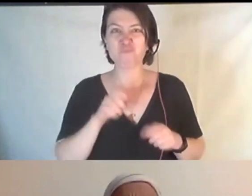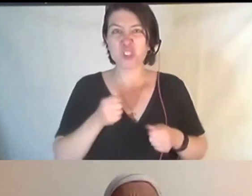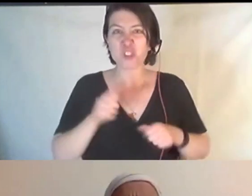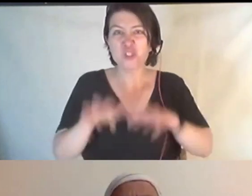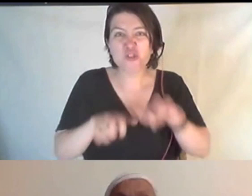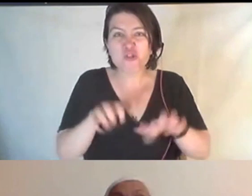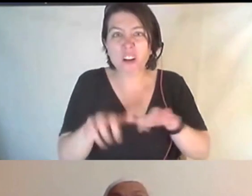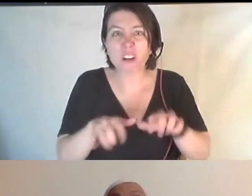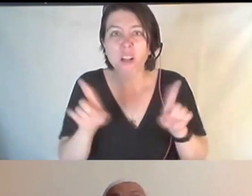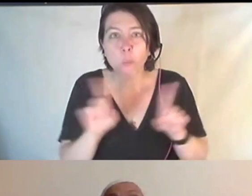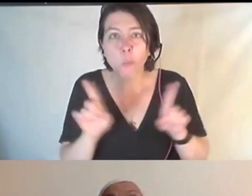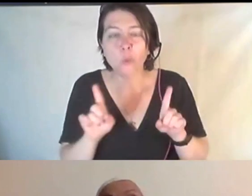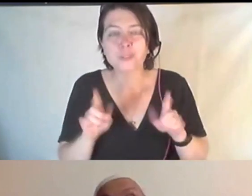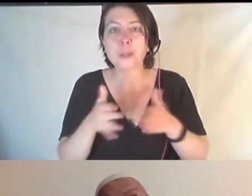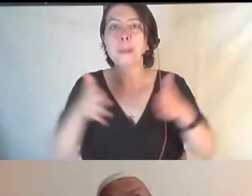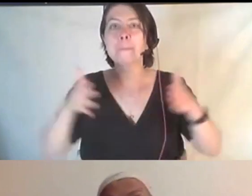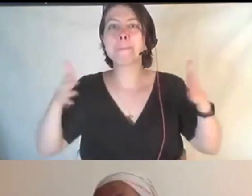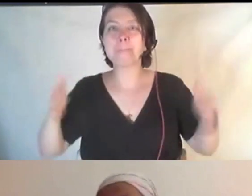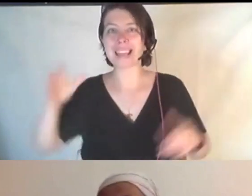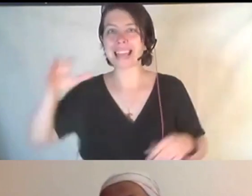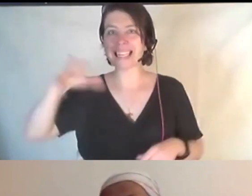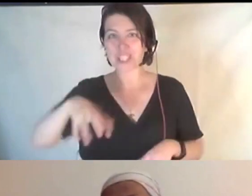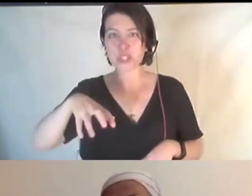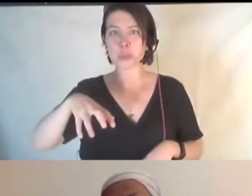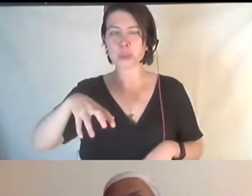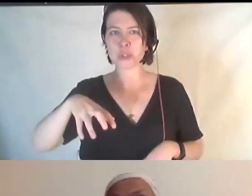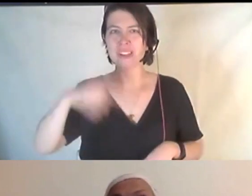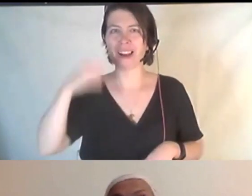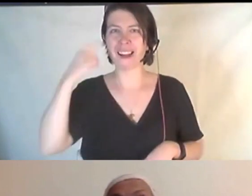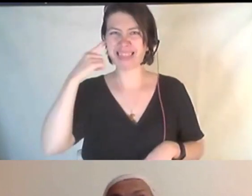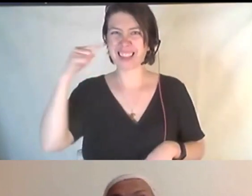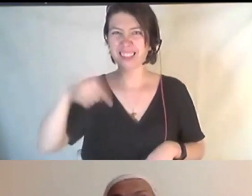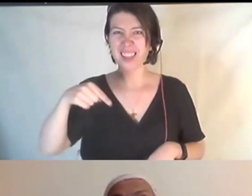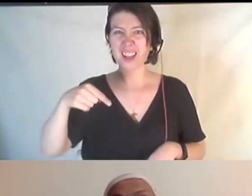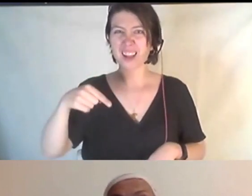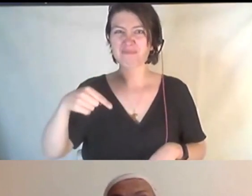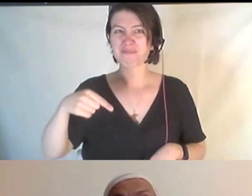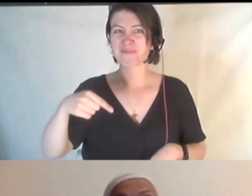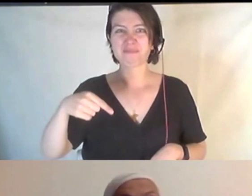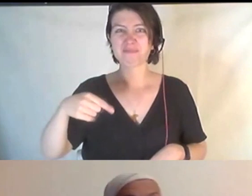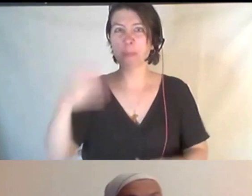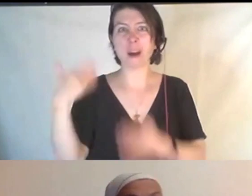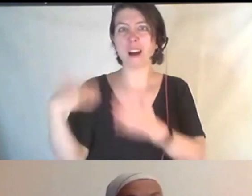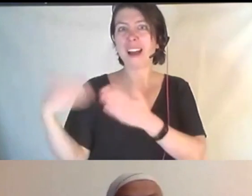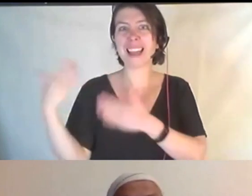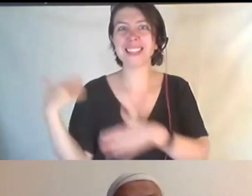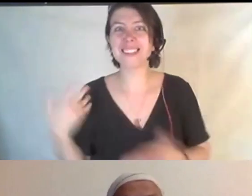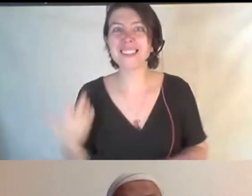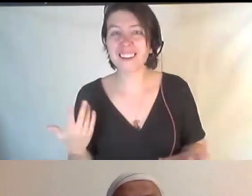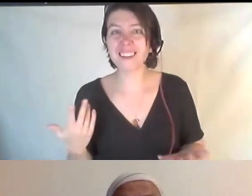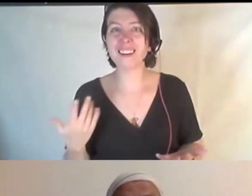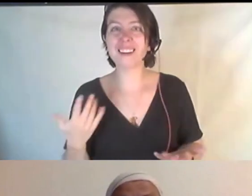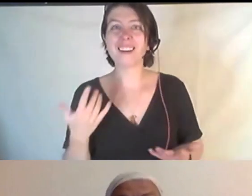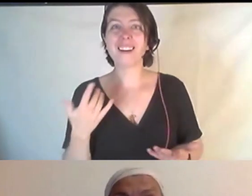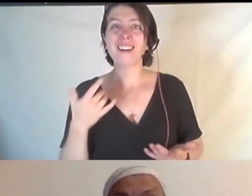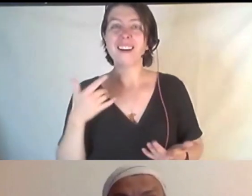institutions. I feel like they're behind the curve. Is that fair to say, Sheryl? In kind of understanding that